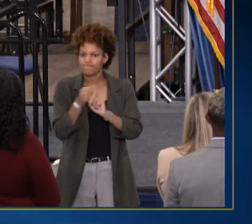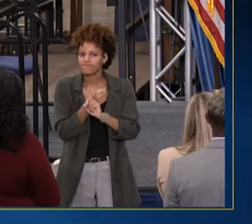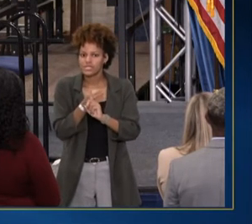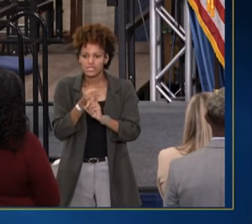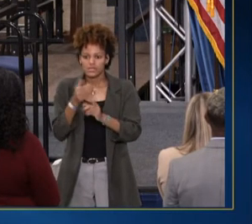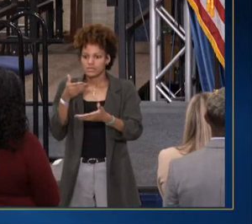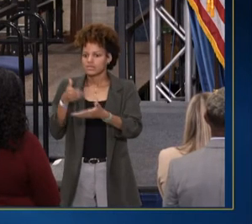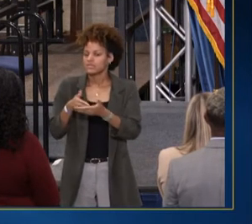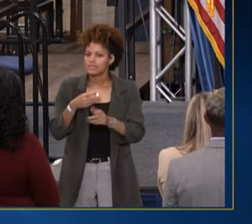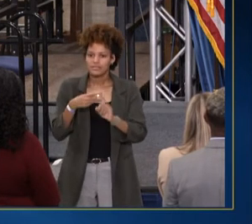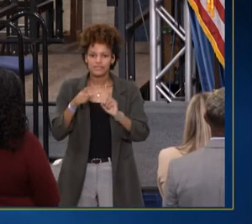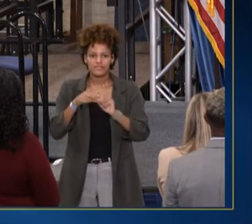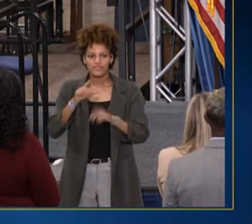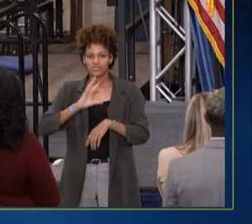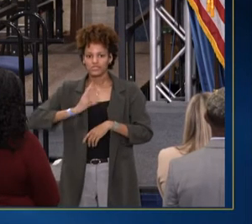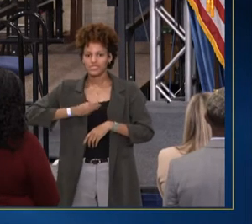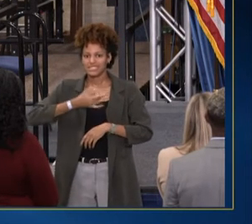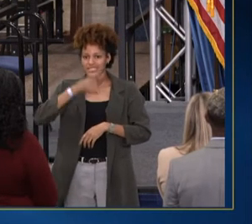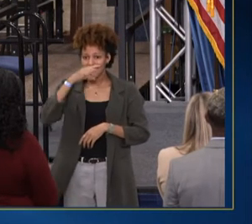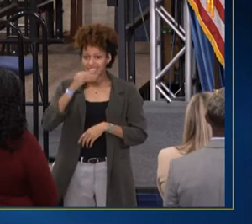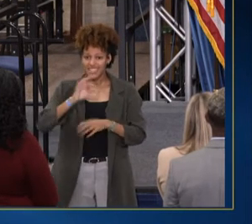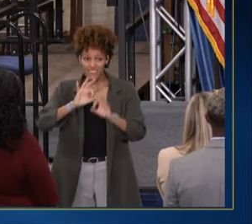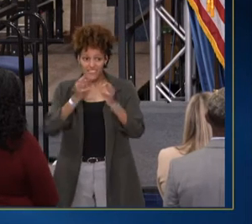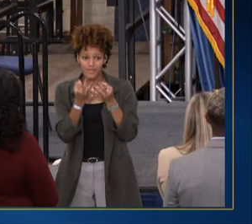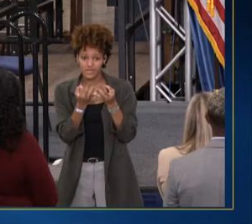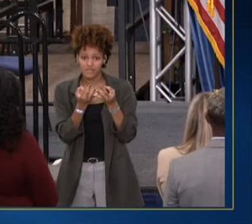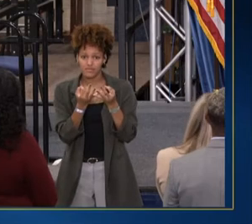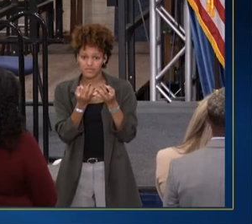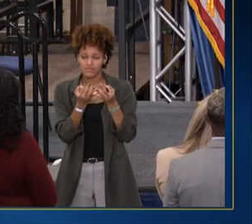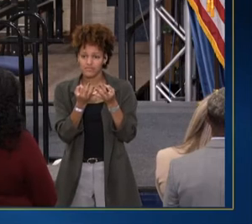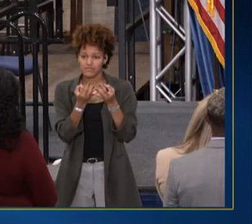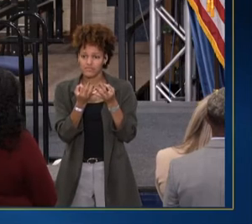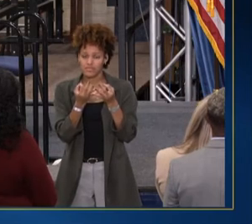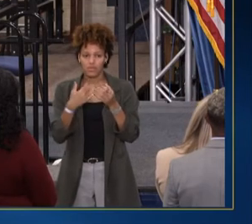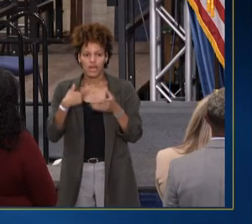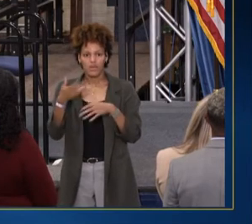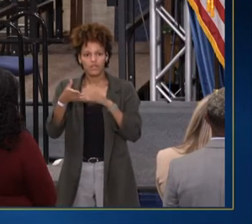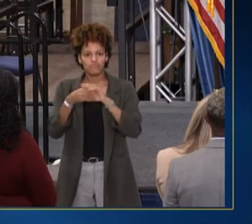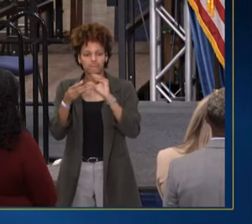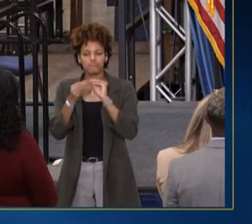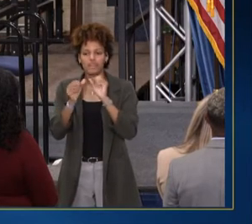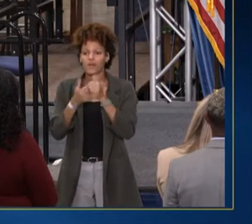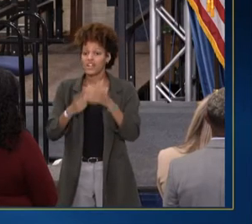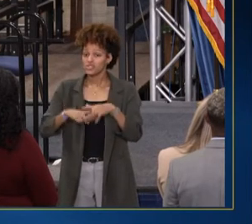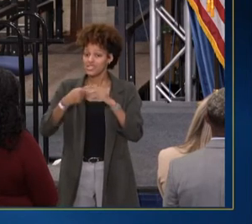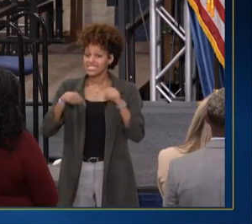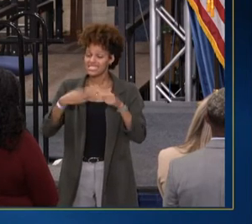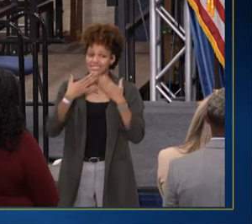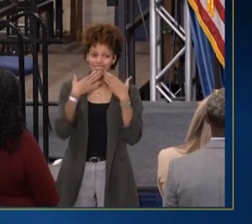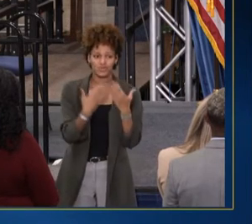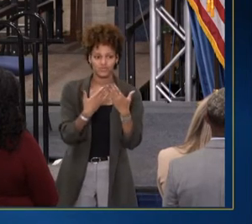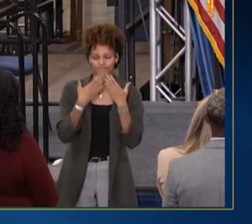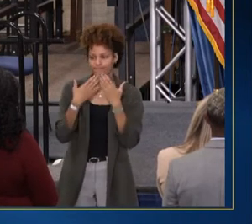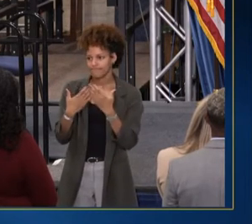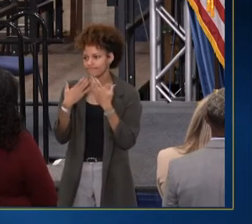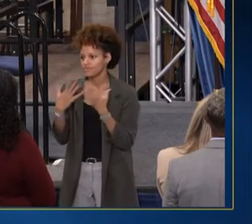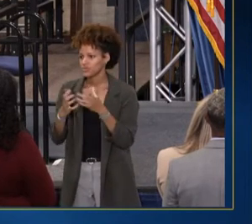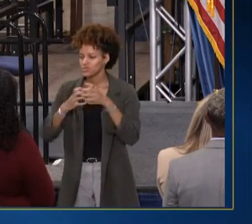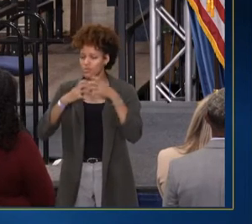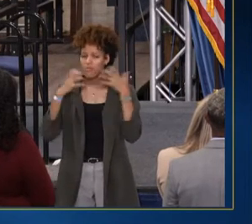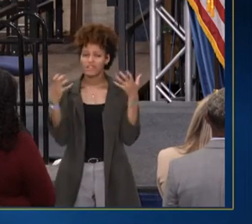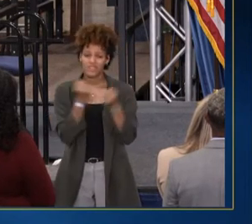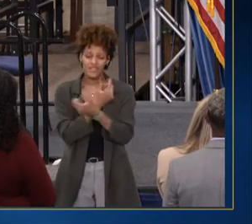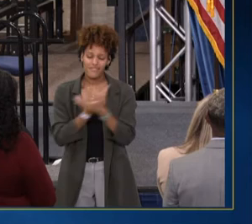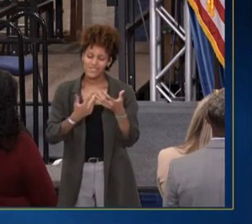kids and their families. So I'll say this the way I started this, which is thank you, thank you, thank you so much for